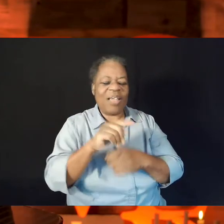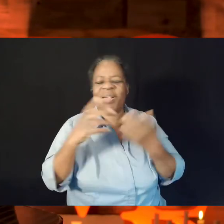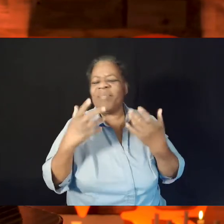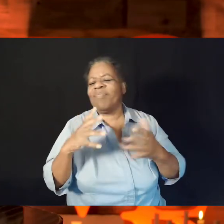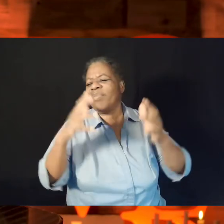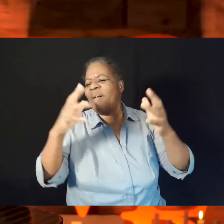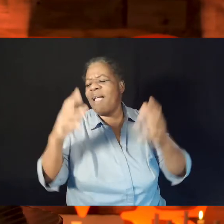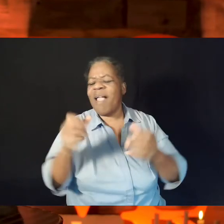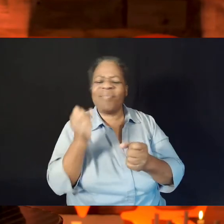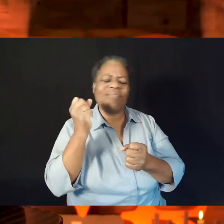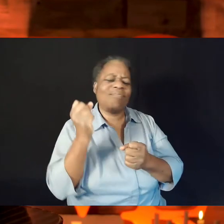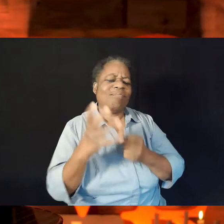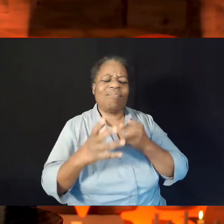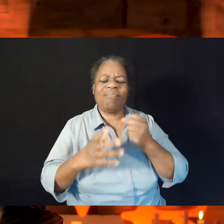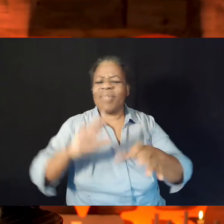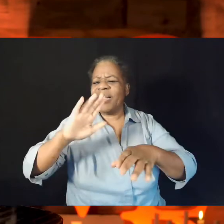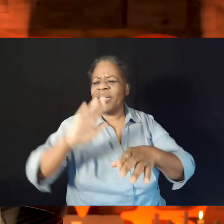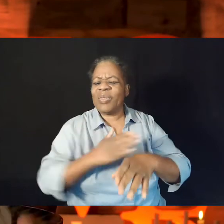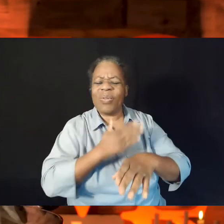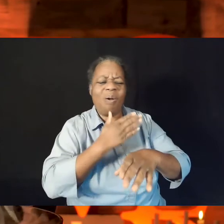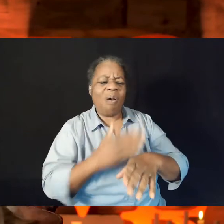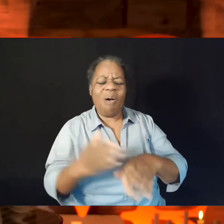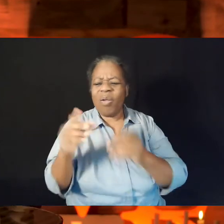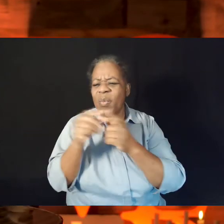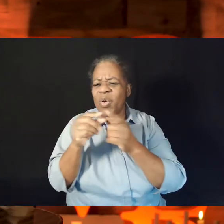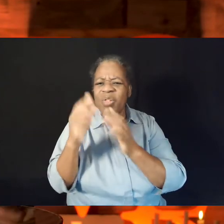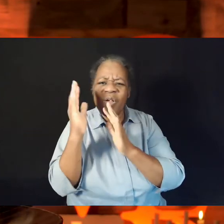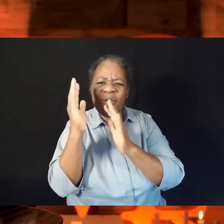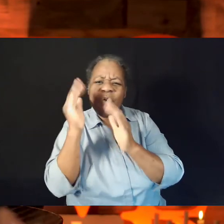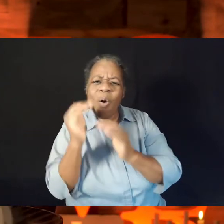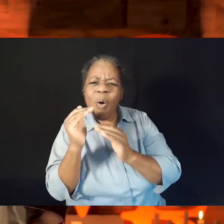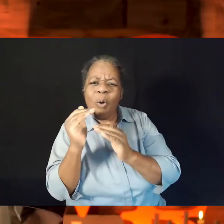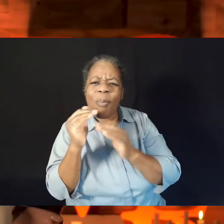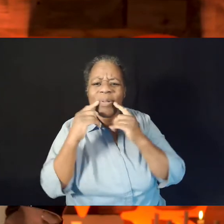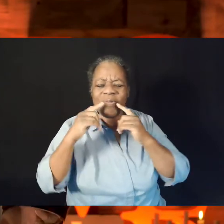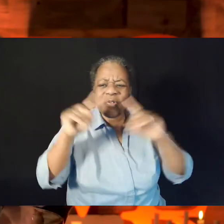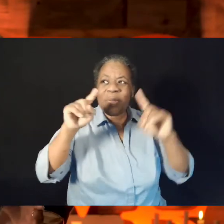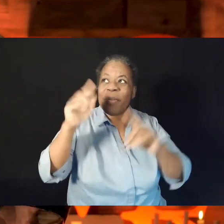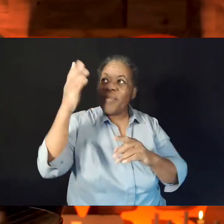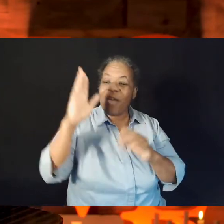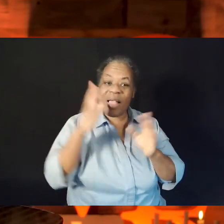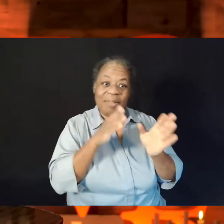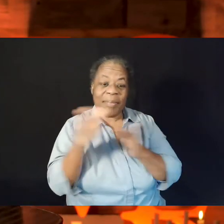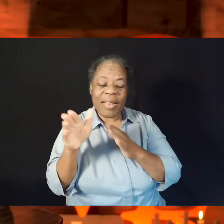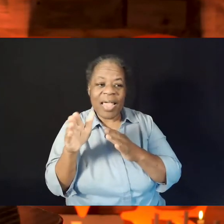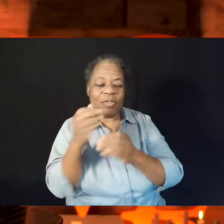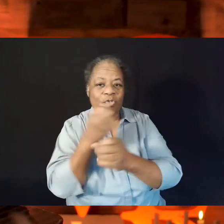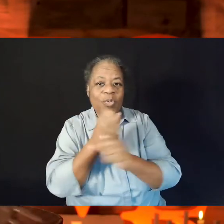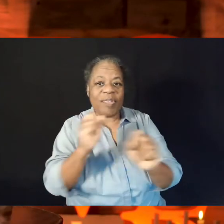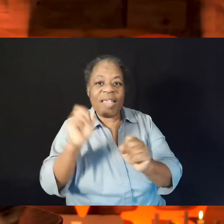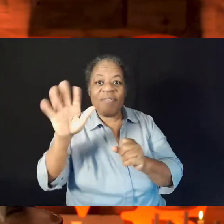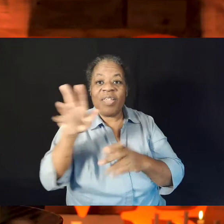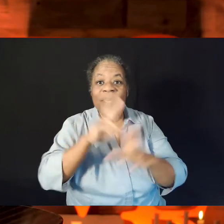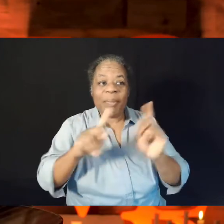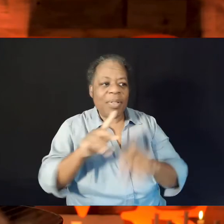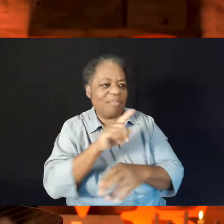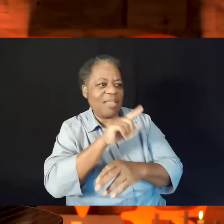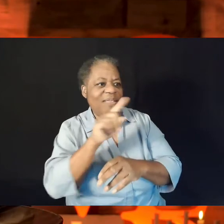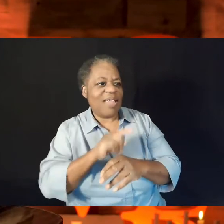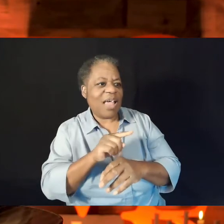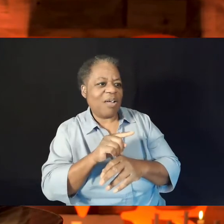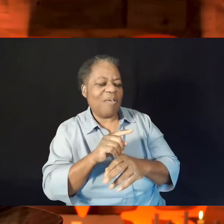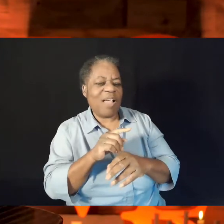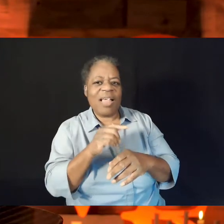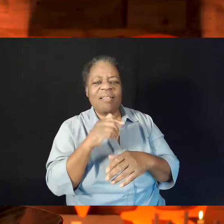prophet, speaking words of hope and fulfillment of God's plan to redeem his people. Zechariah was no longer just going through